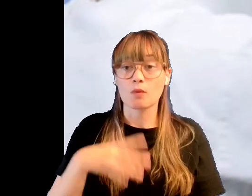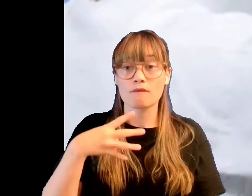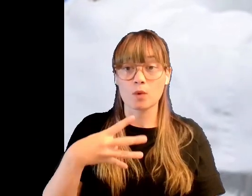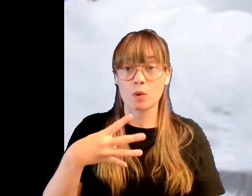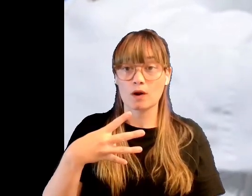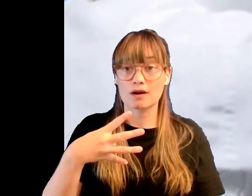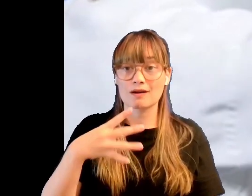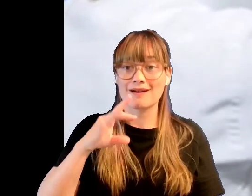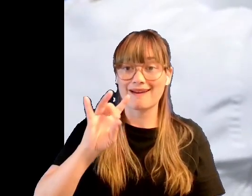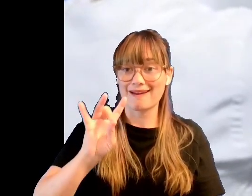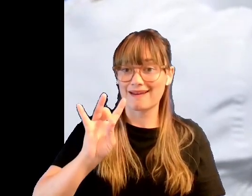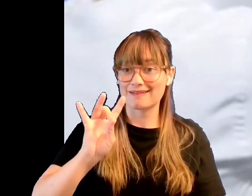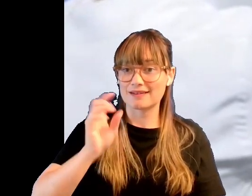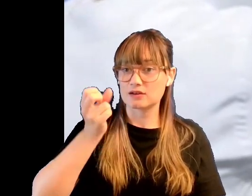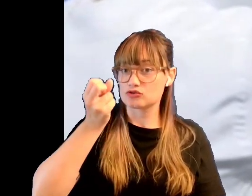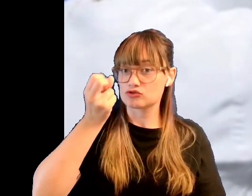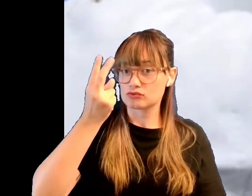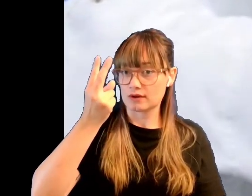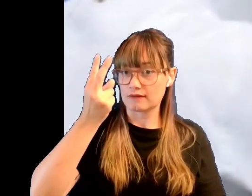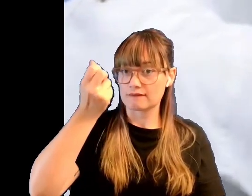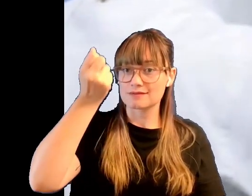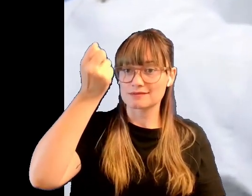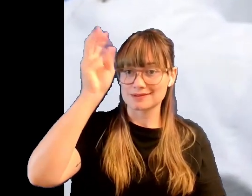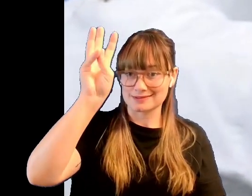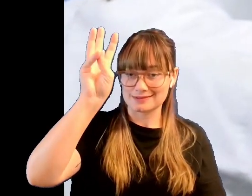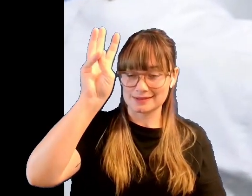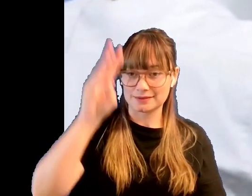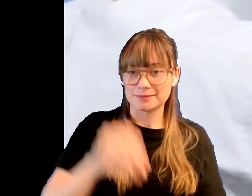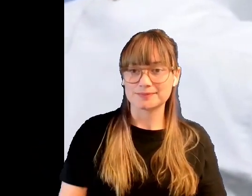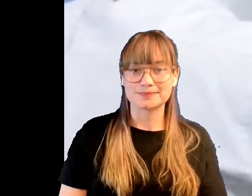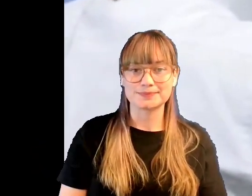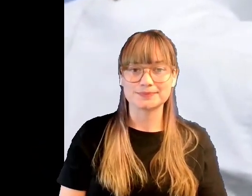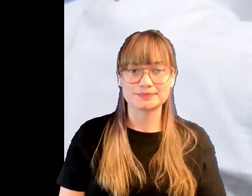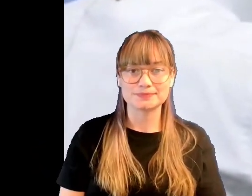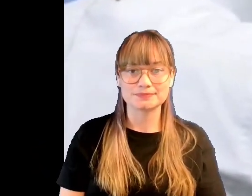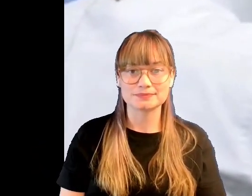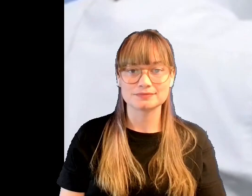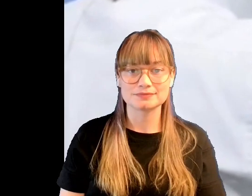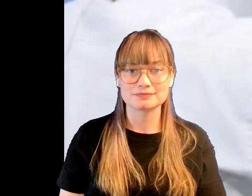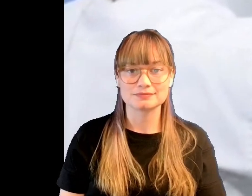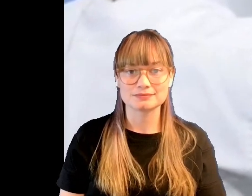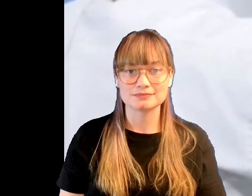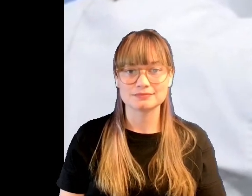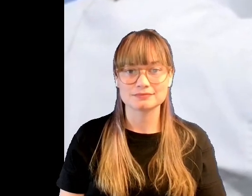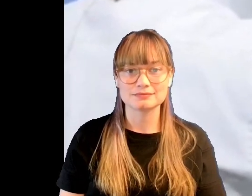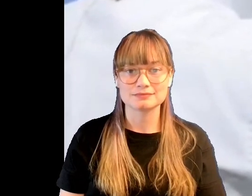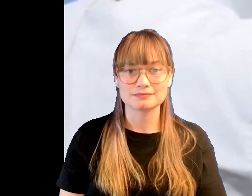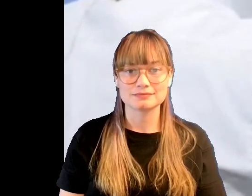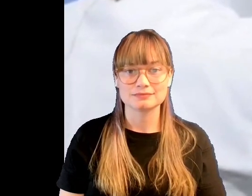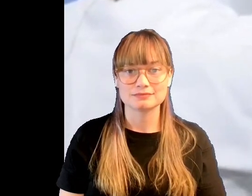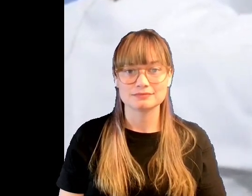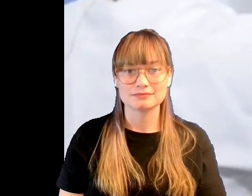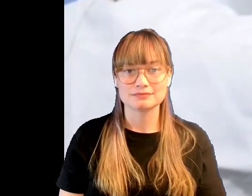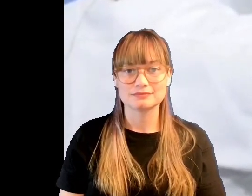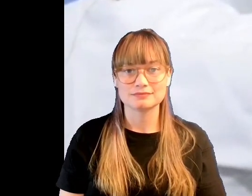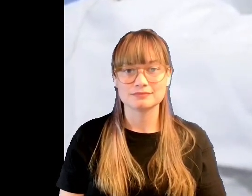4, 8, 12, 16. So 4, 8,